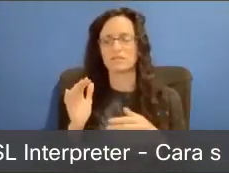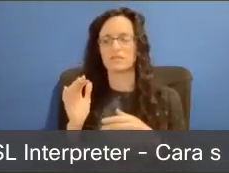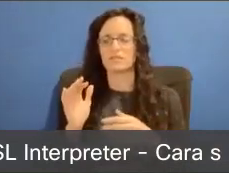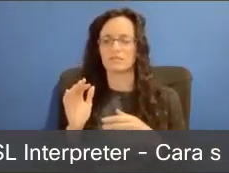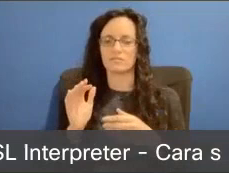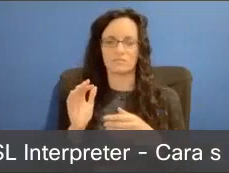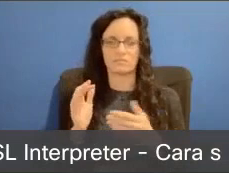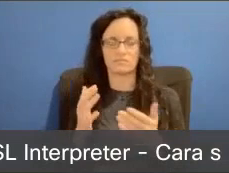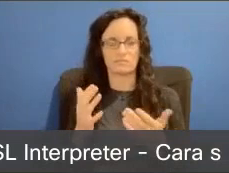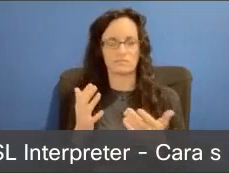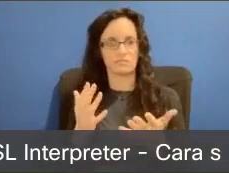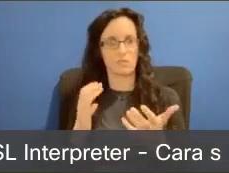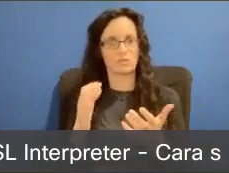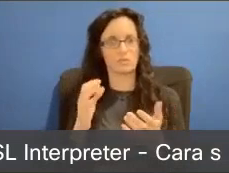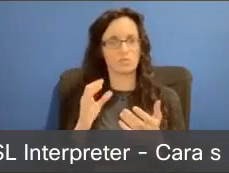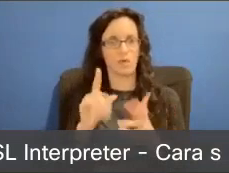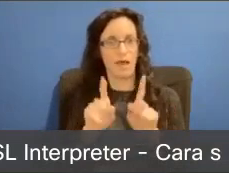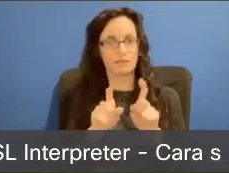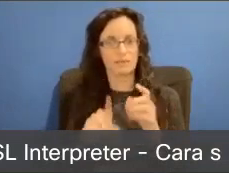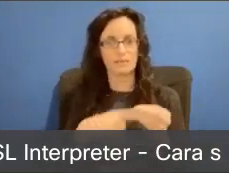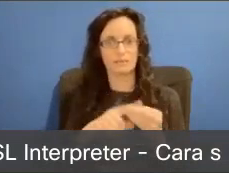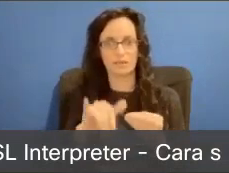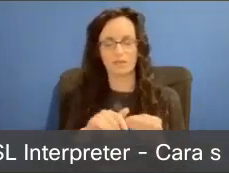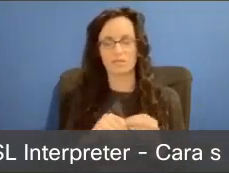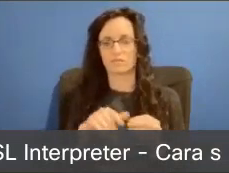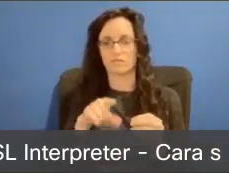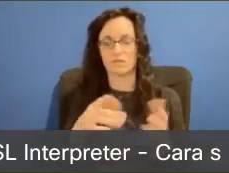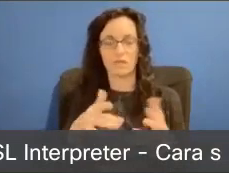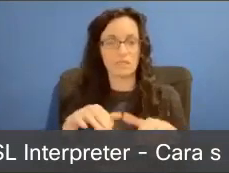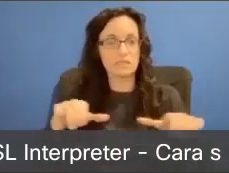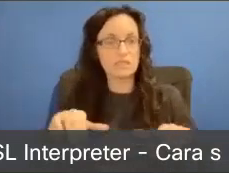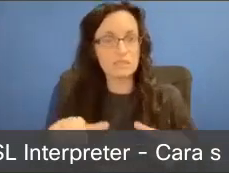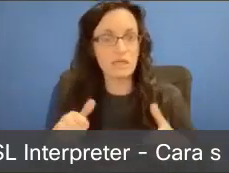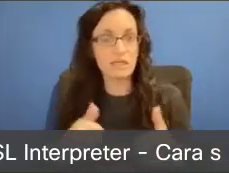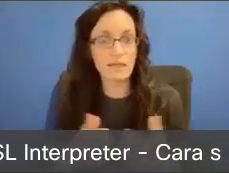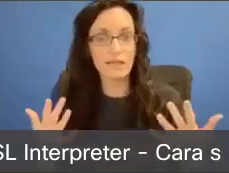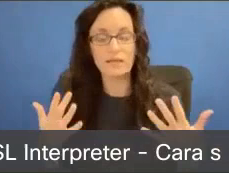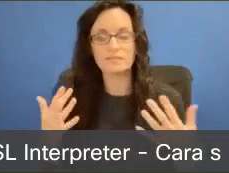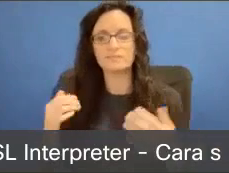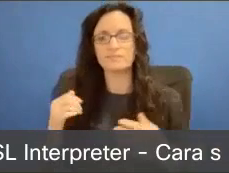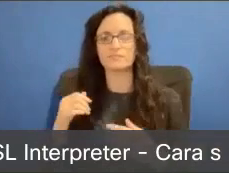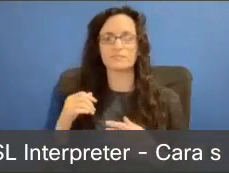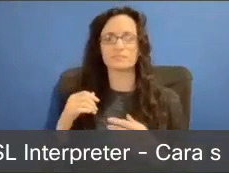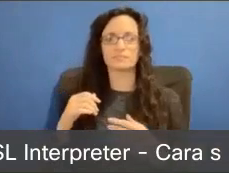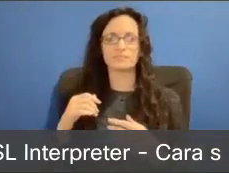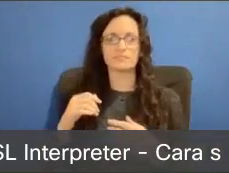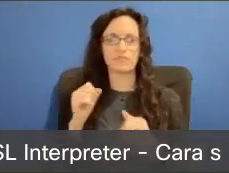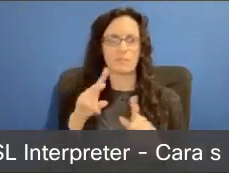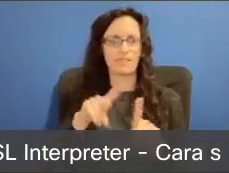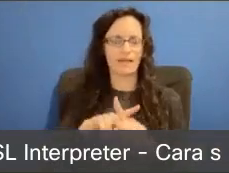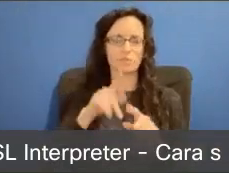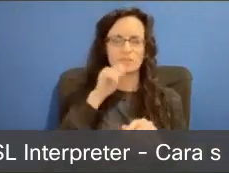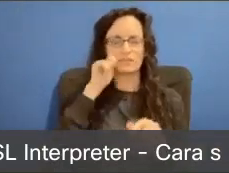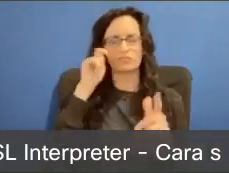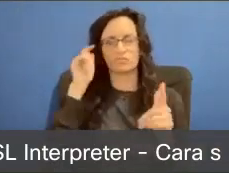those things. Have they actually done anything? Sure, this is child adolescent or adult, anyone that we're working with. Have they actually